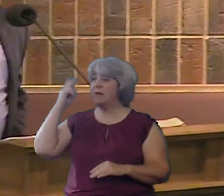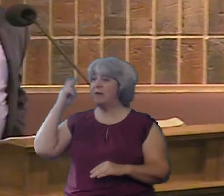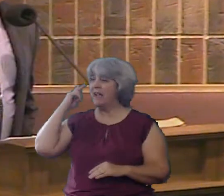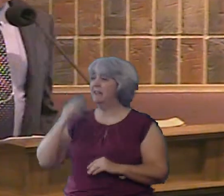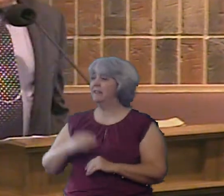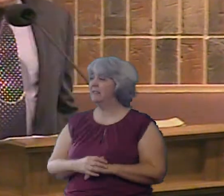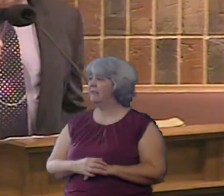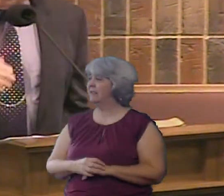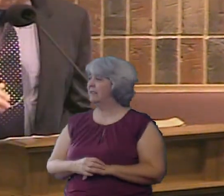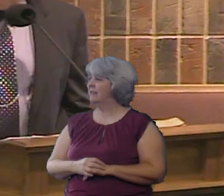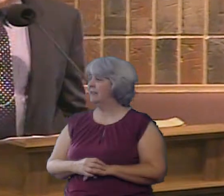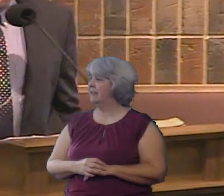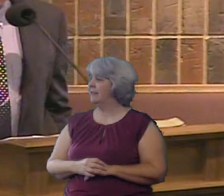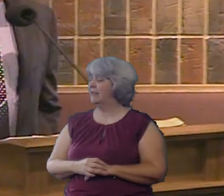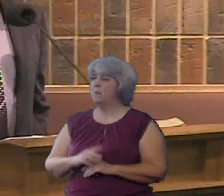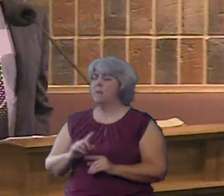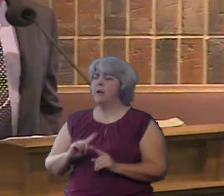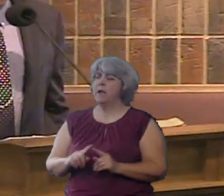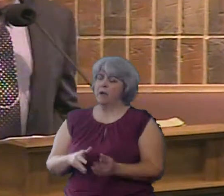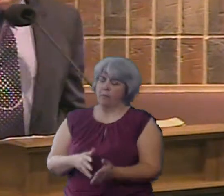He has so little strength left.